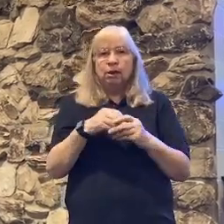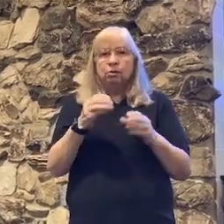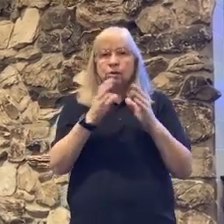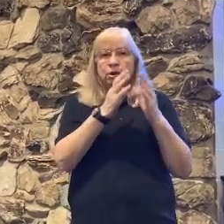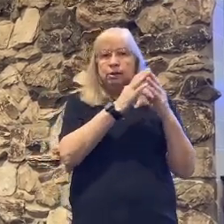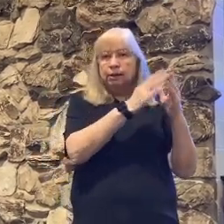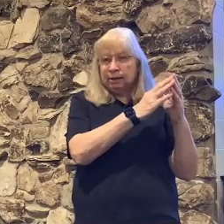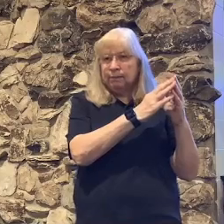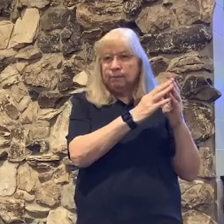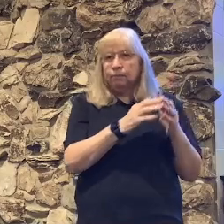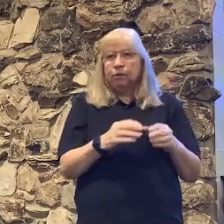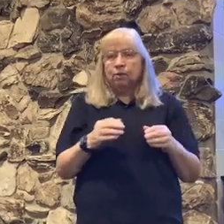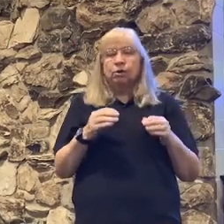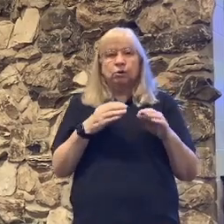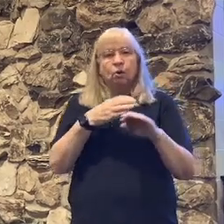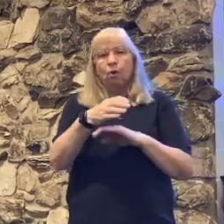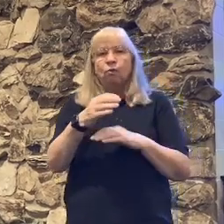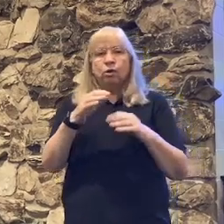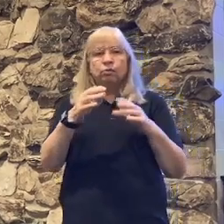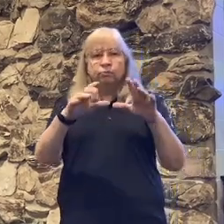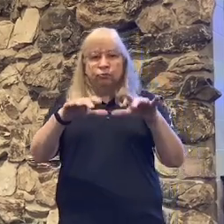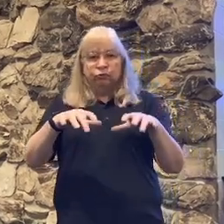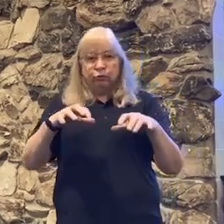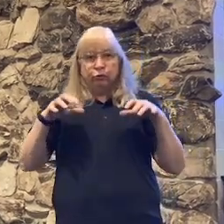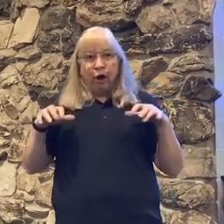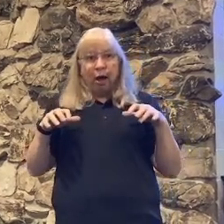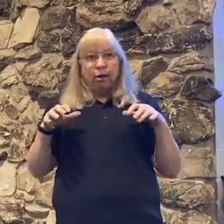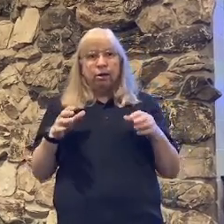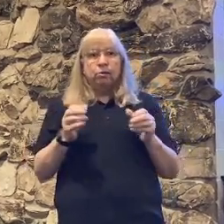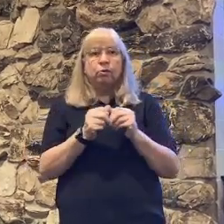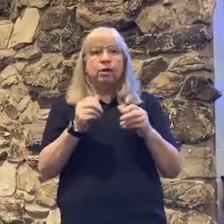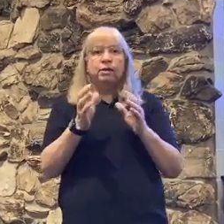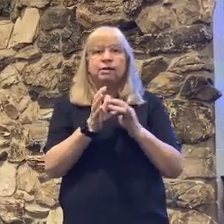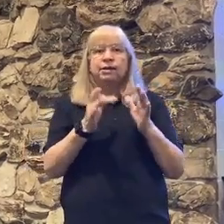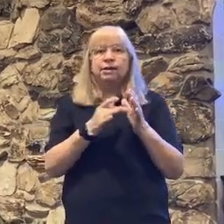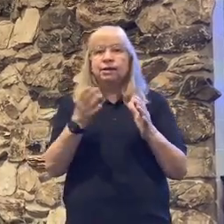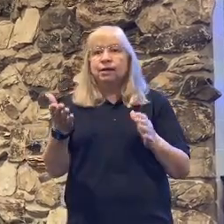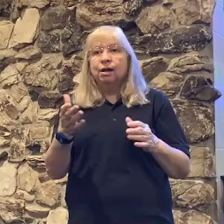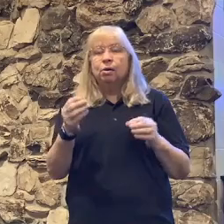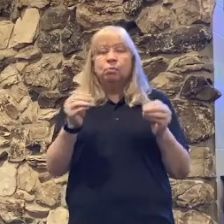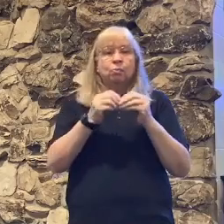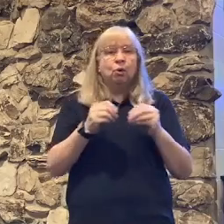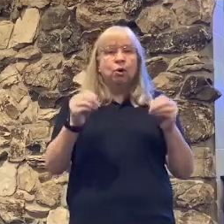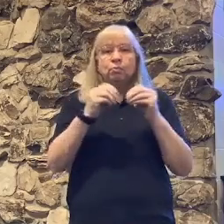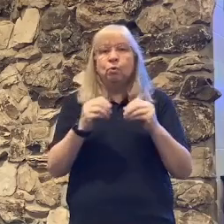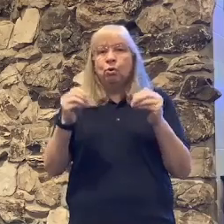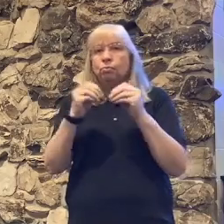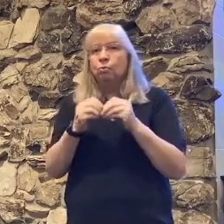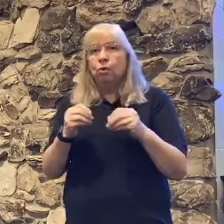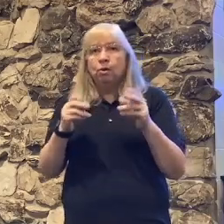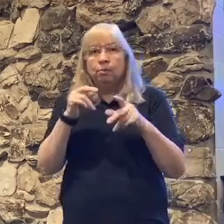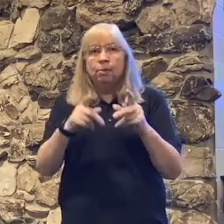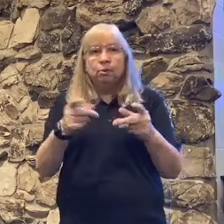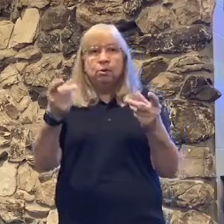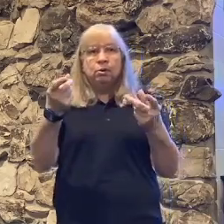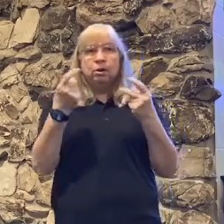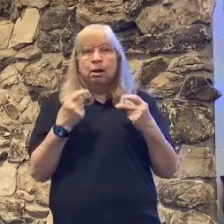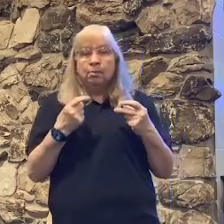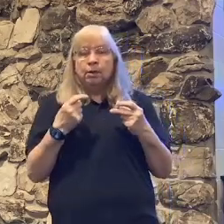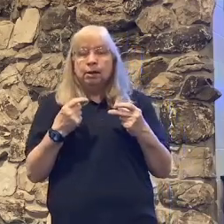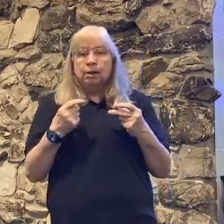The city was overcrowded. With Jesus being there, more and more people kept coming so they could